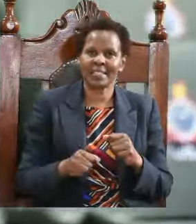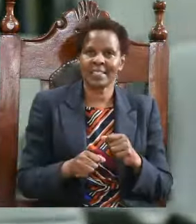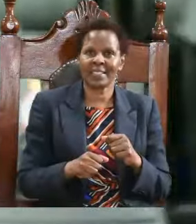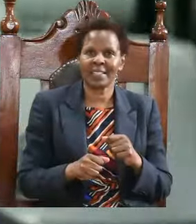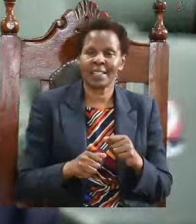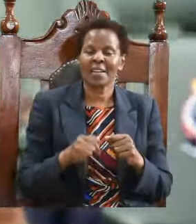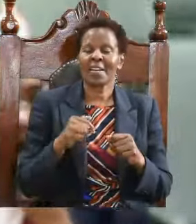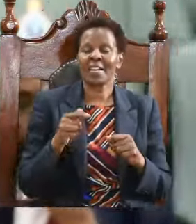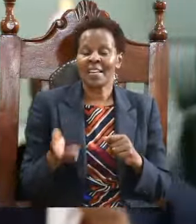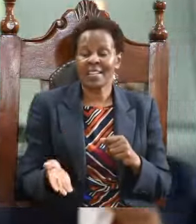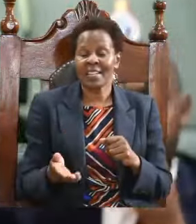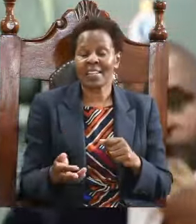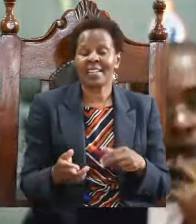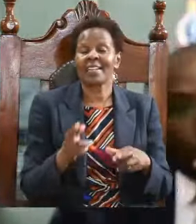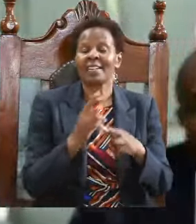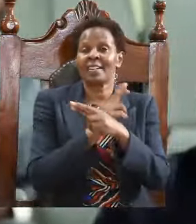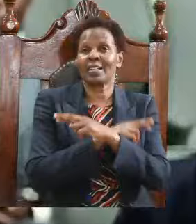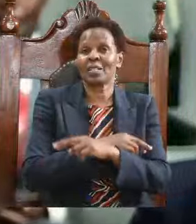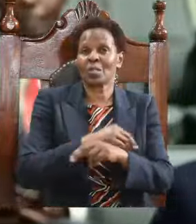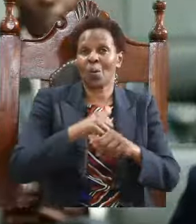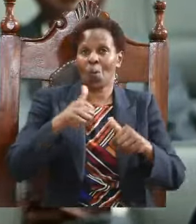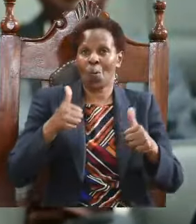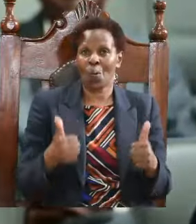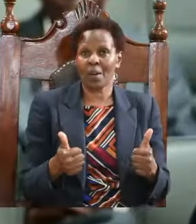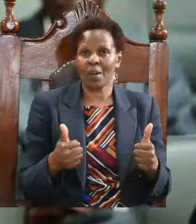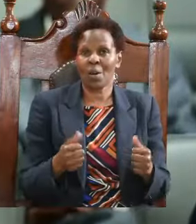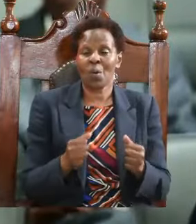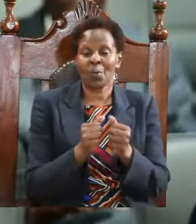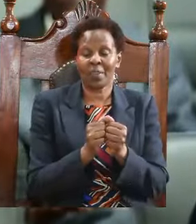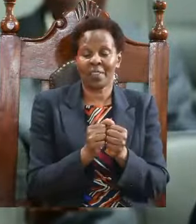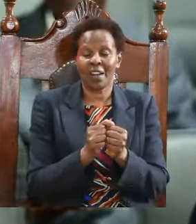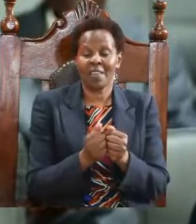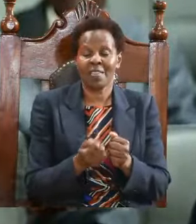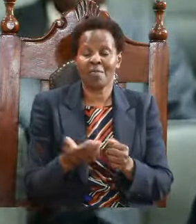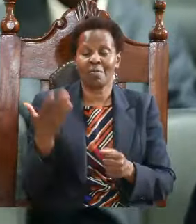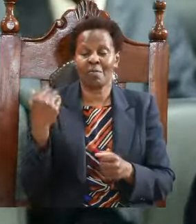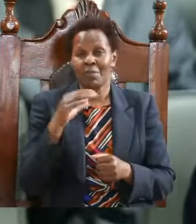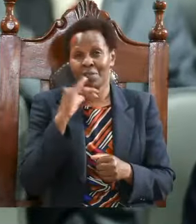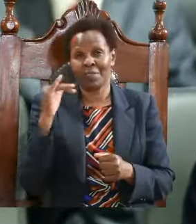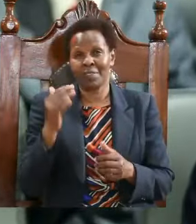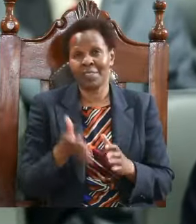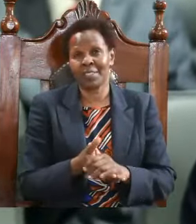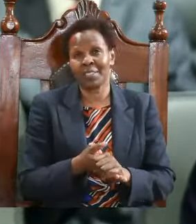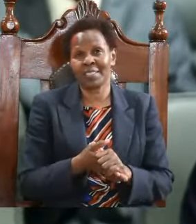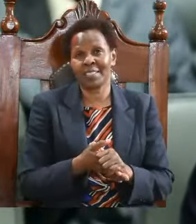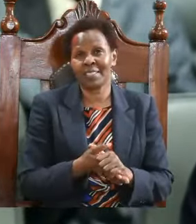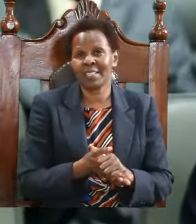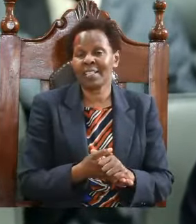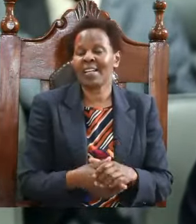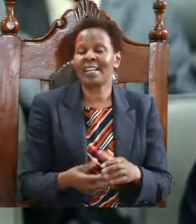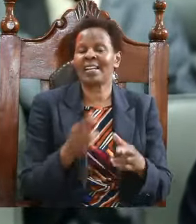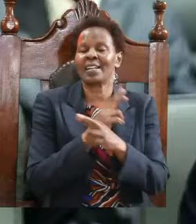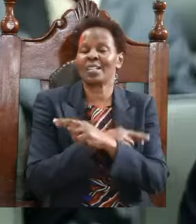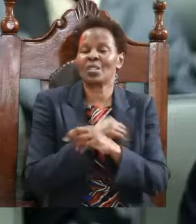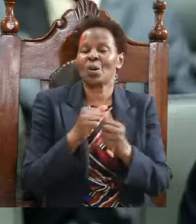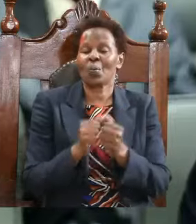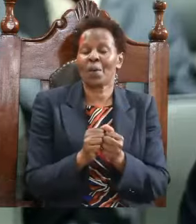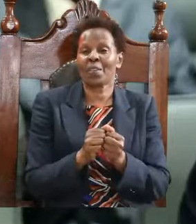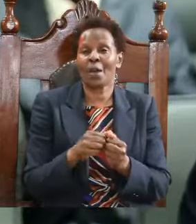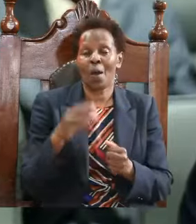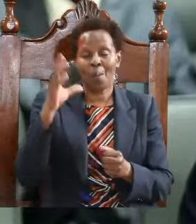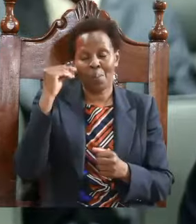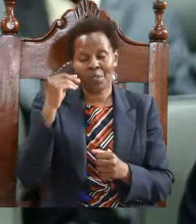go and rest with my forefathers. I can go and rest like Moses. Because I have